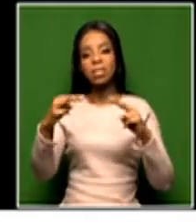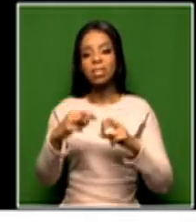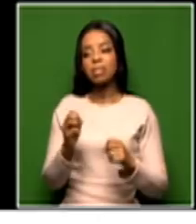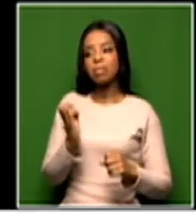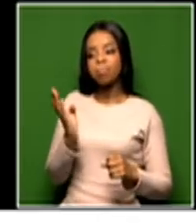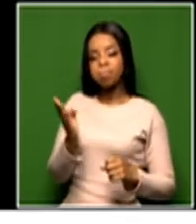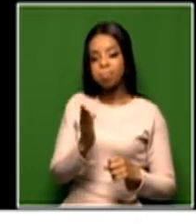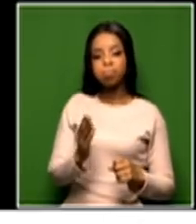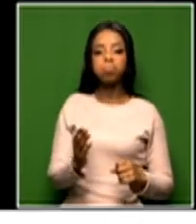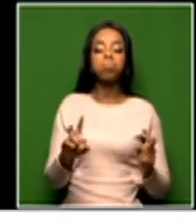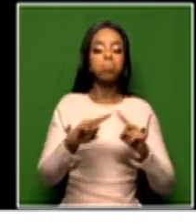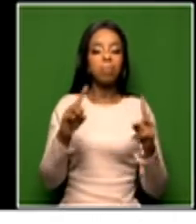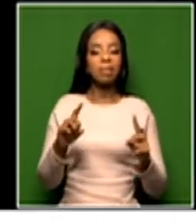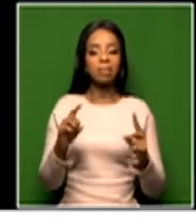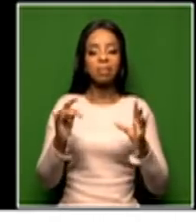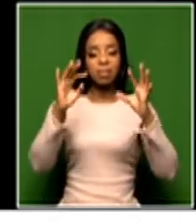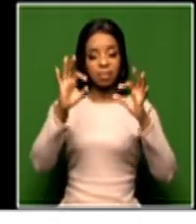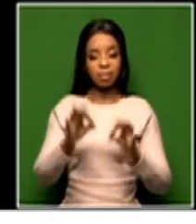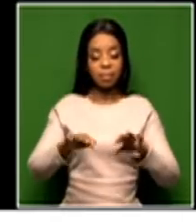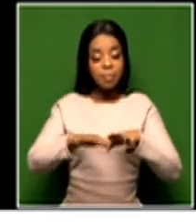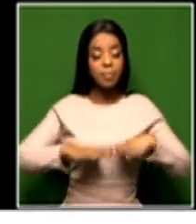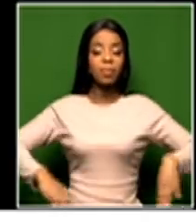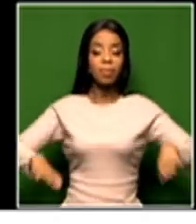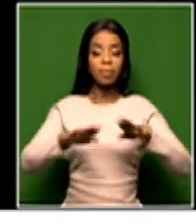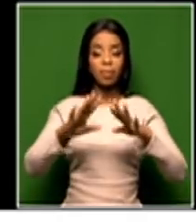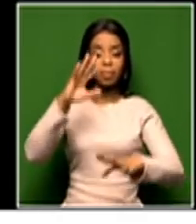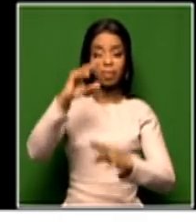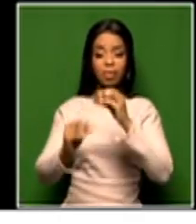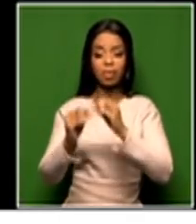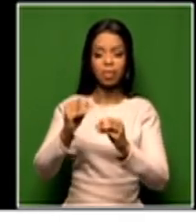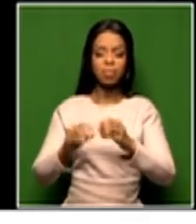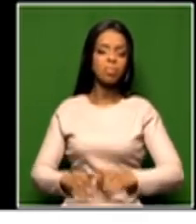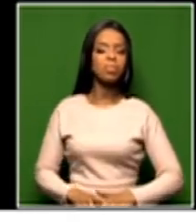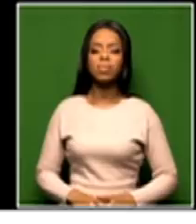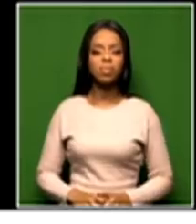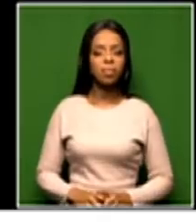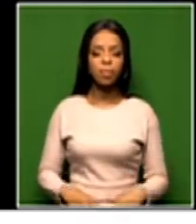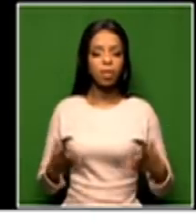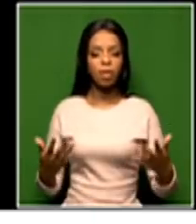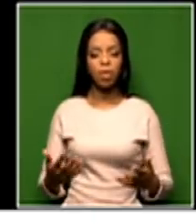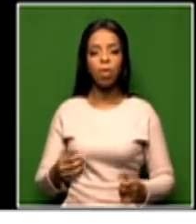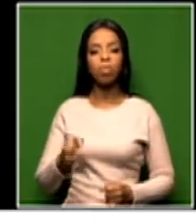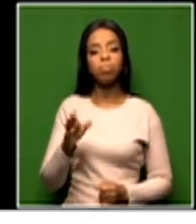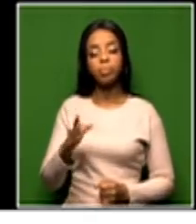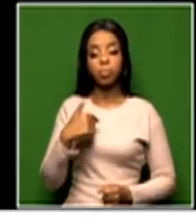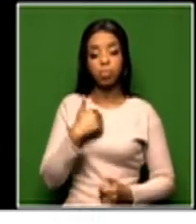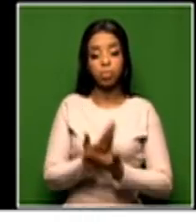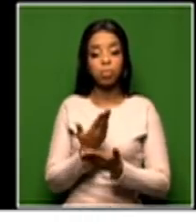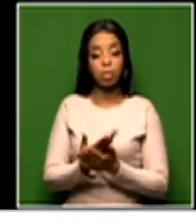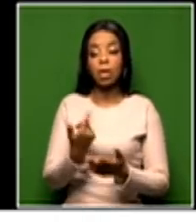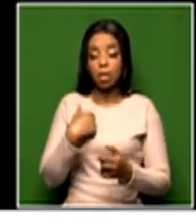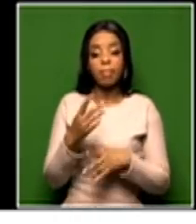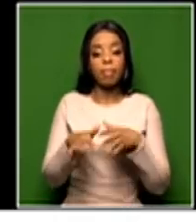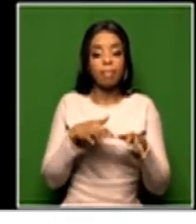no environmental assessment certificate for it. I mean, I can go on and